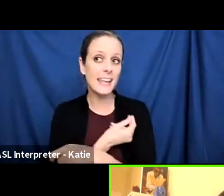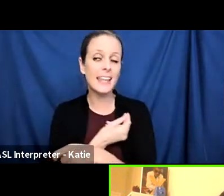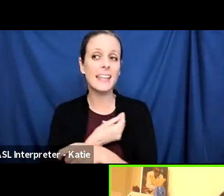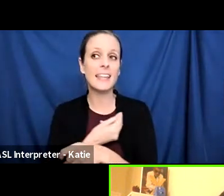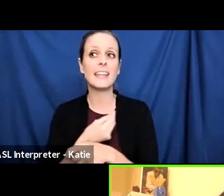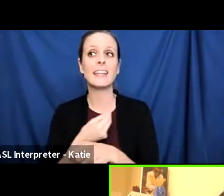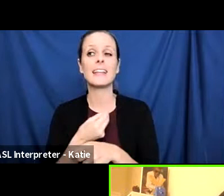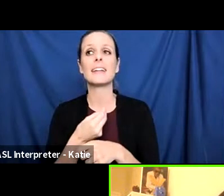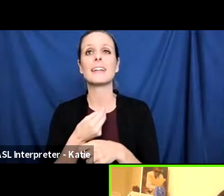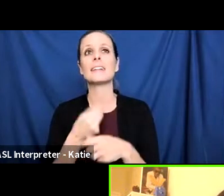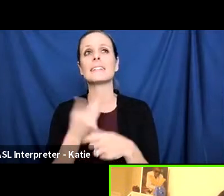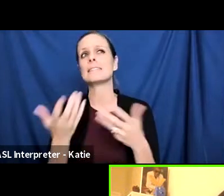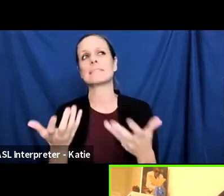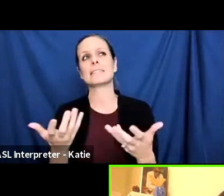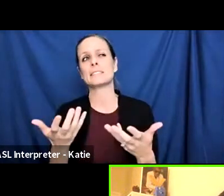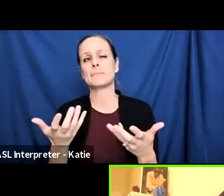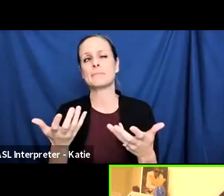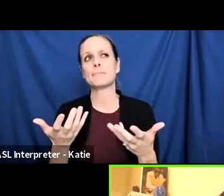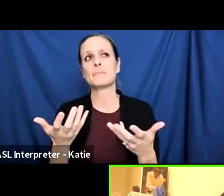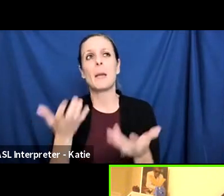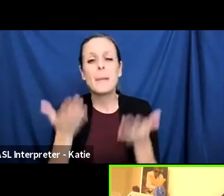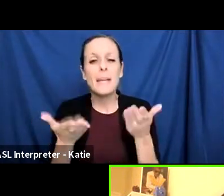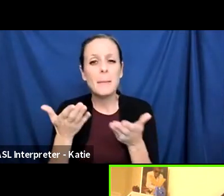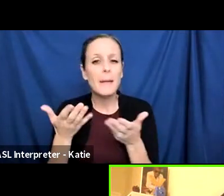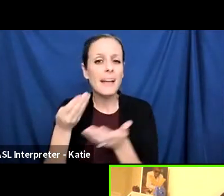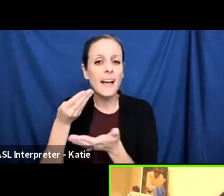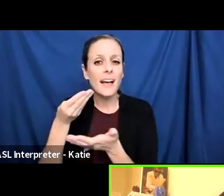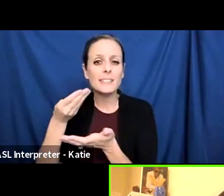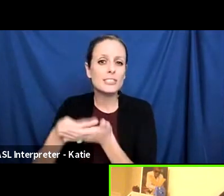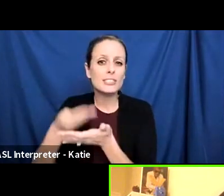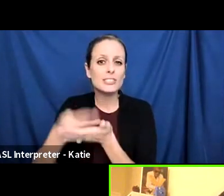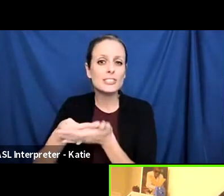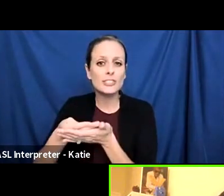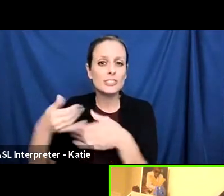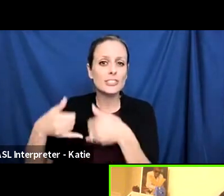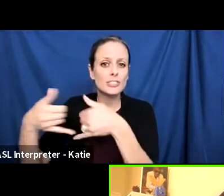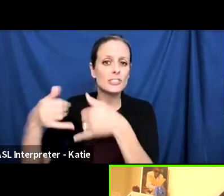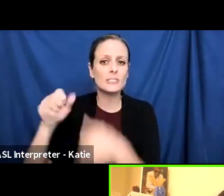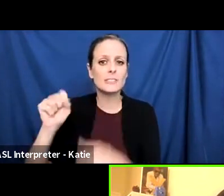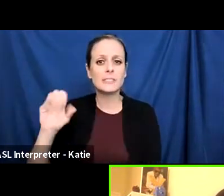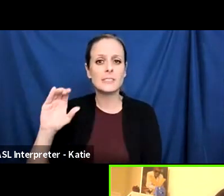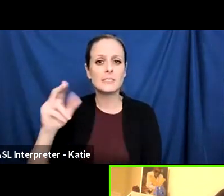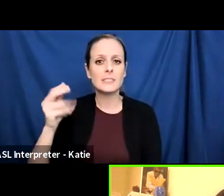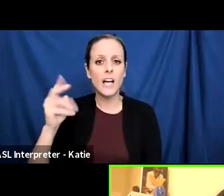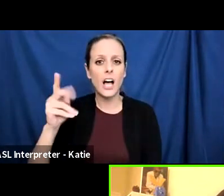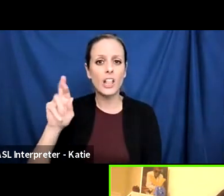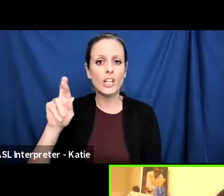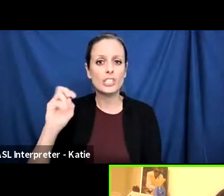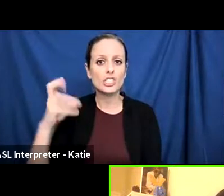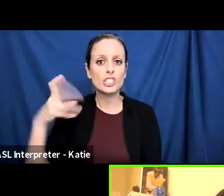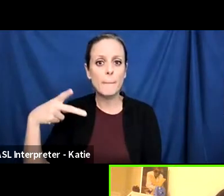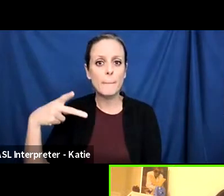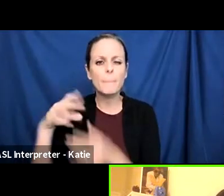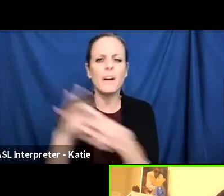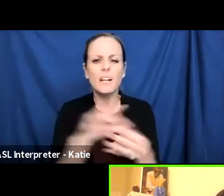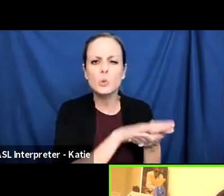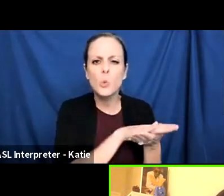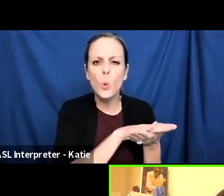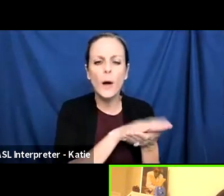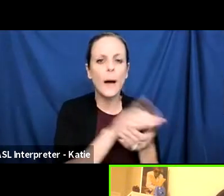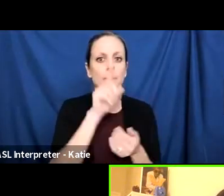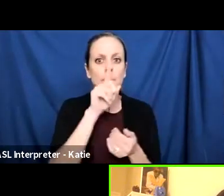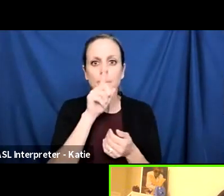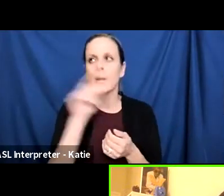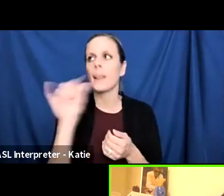a scholarship maybe, or like something that would help with school, something that's not so much like Six